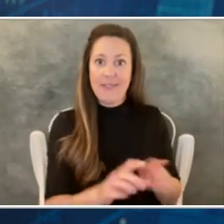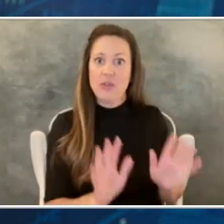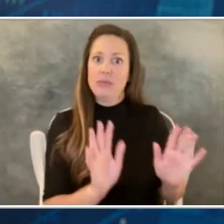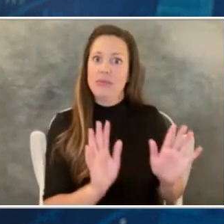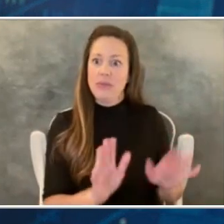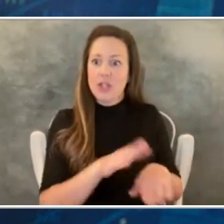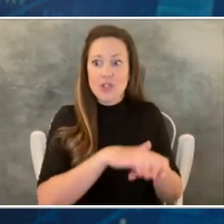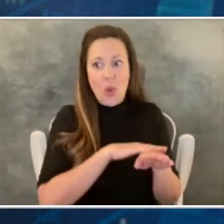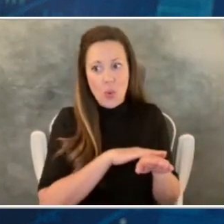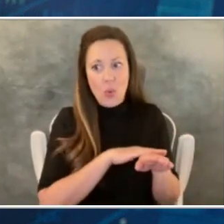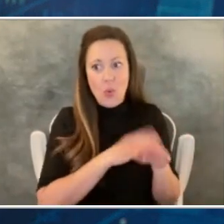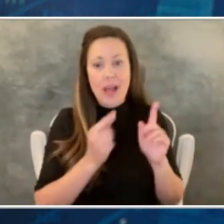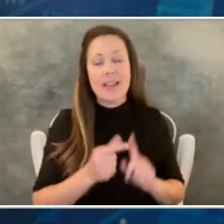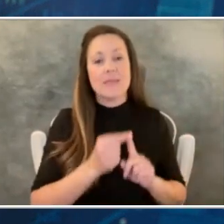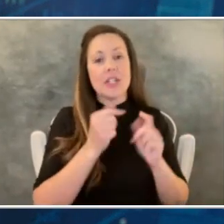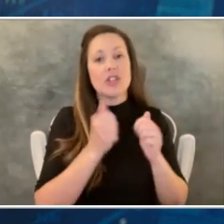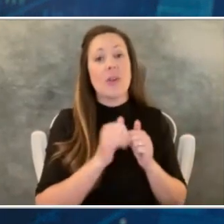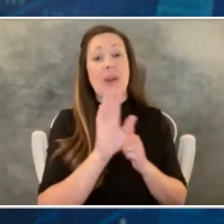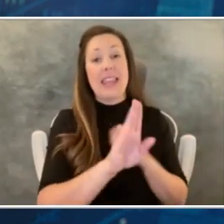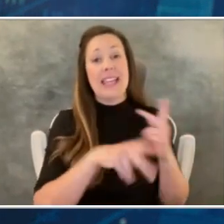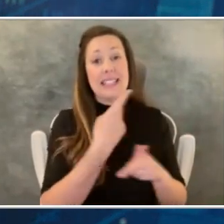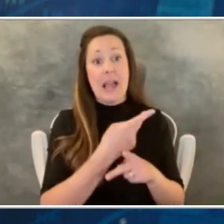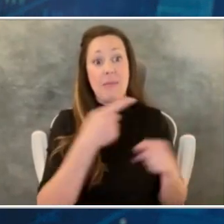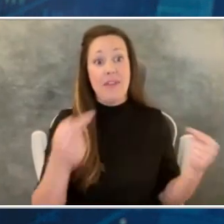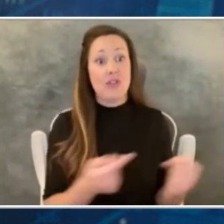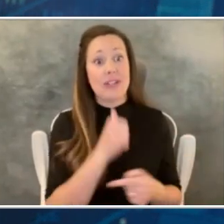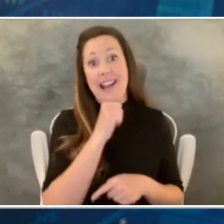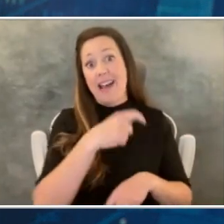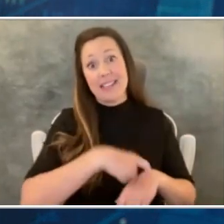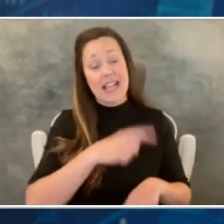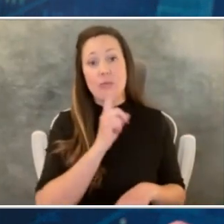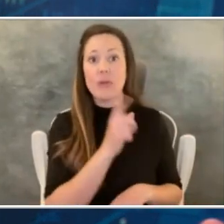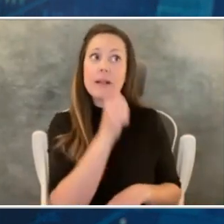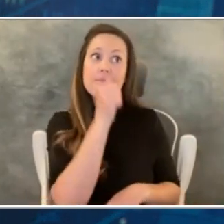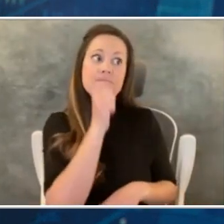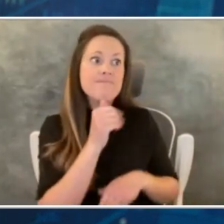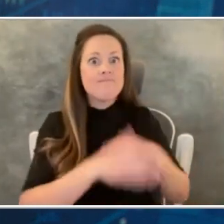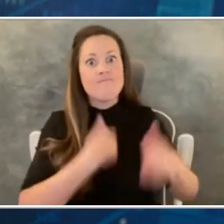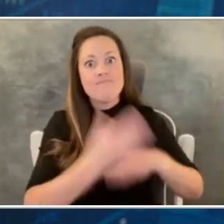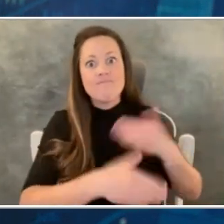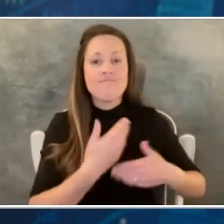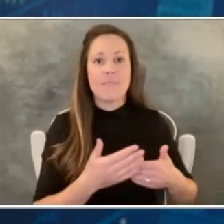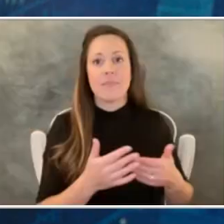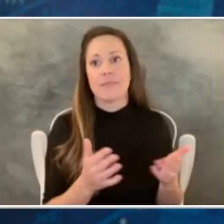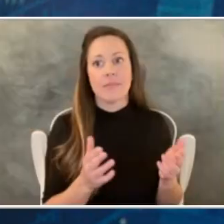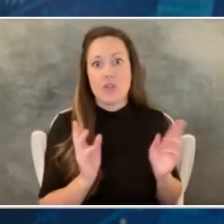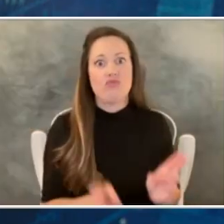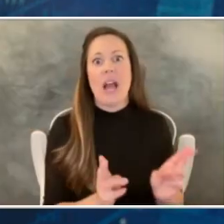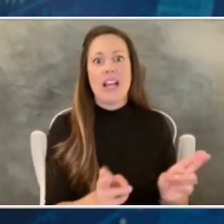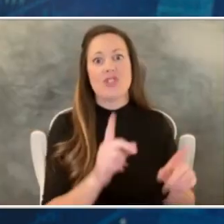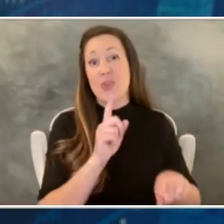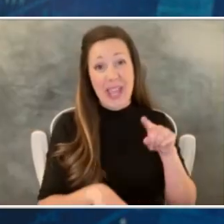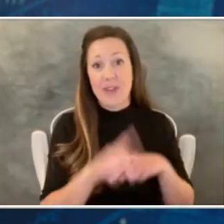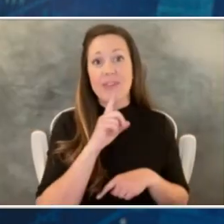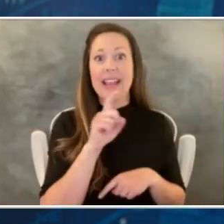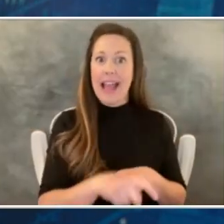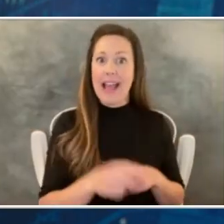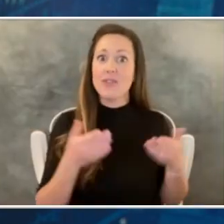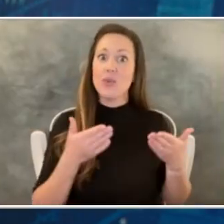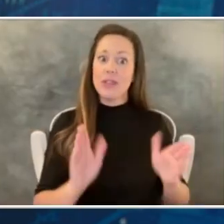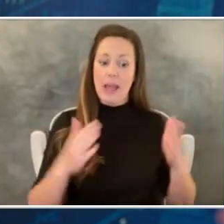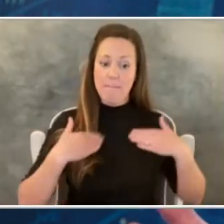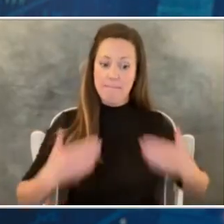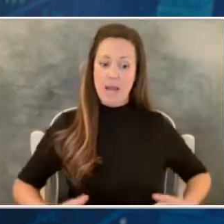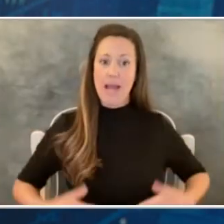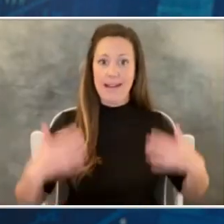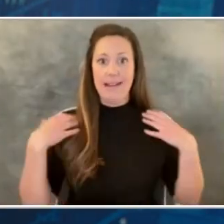combination of injuries, that is not the time to be pushing through and doing things that we're not telling you to do, because we really got to let biology take its course and heal. Well, and